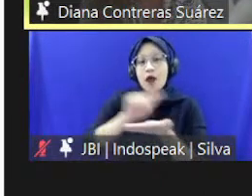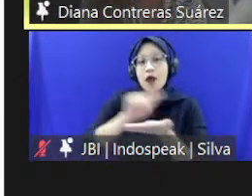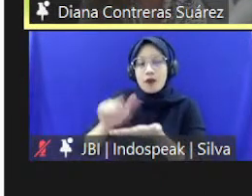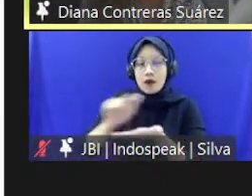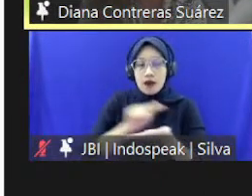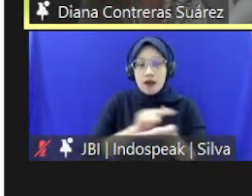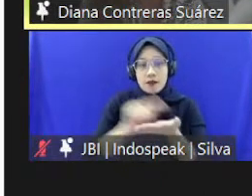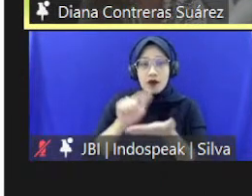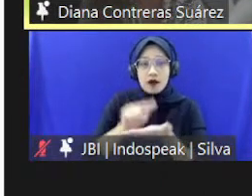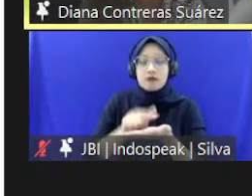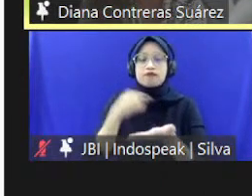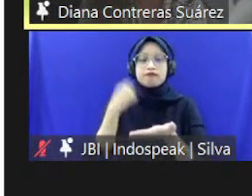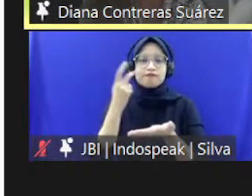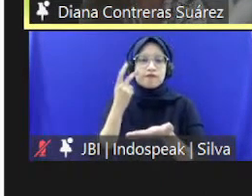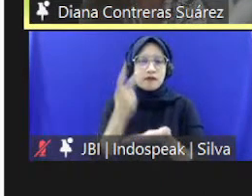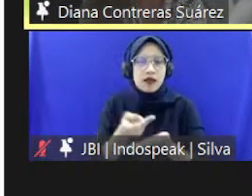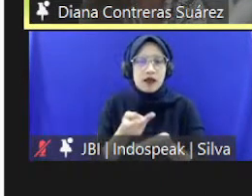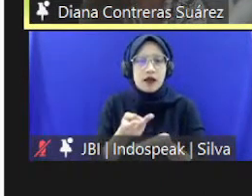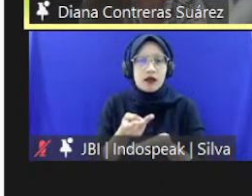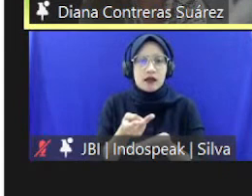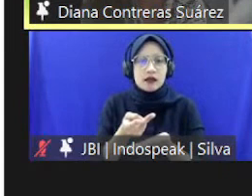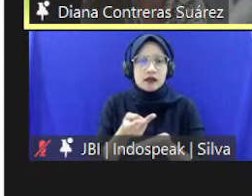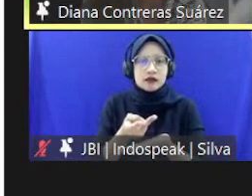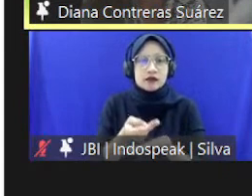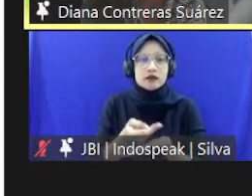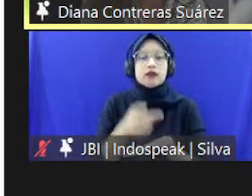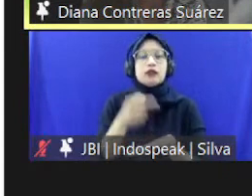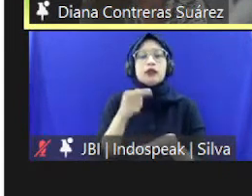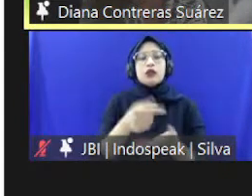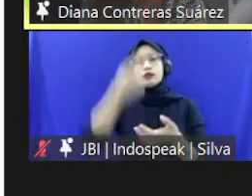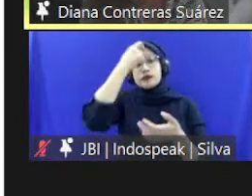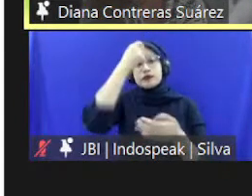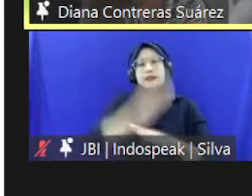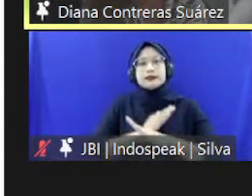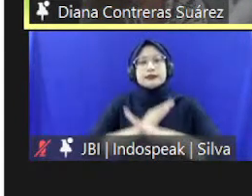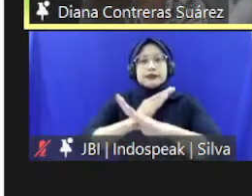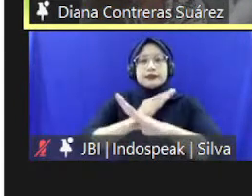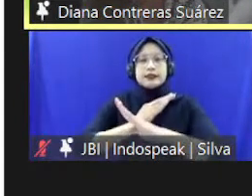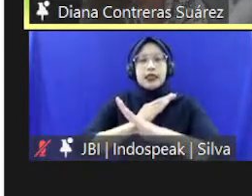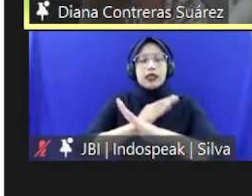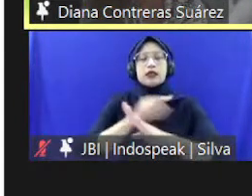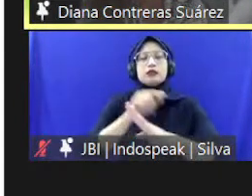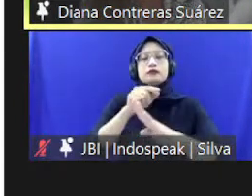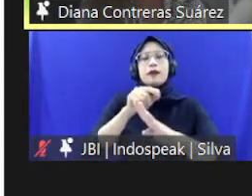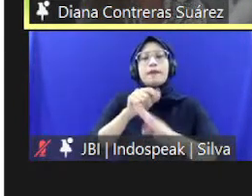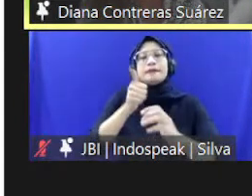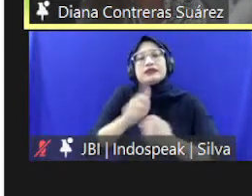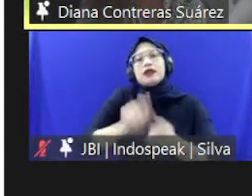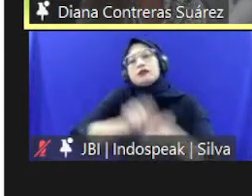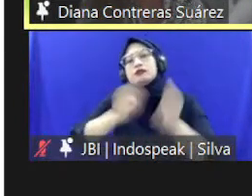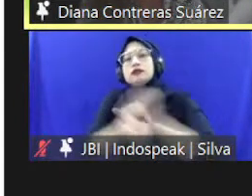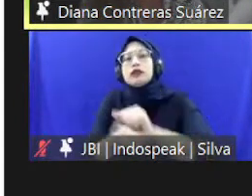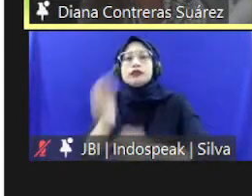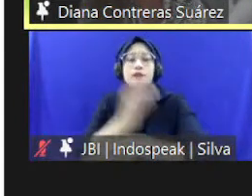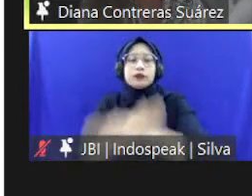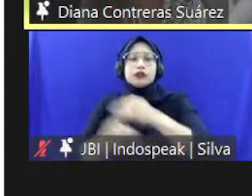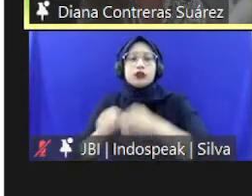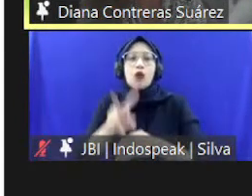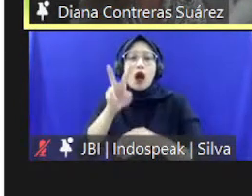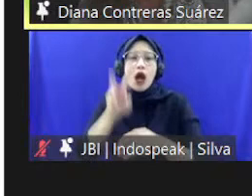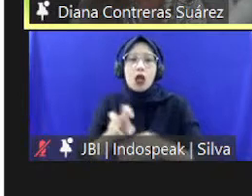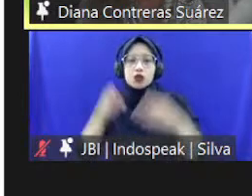disability, we saw that injury and disease prevention that leads to a disability should be something that it needs to be